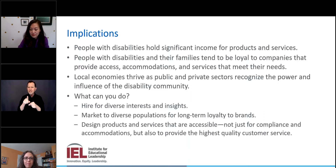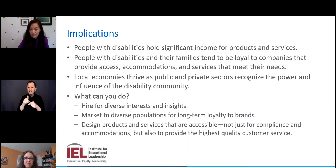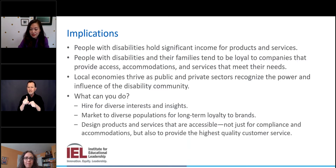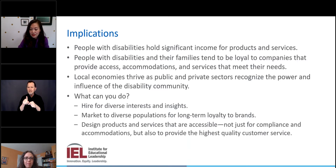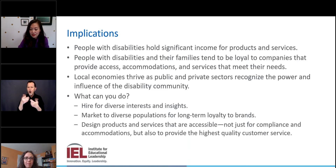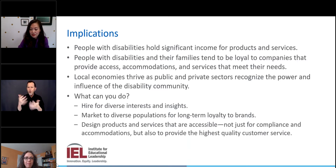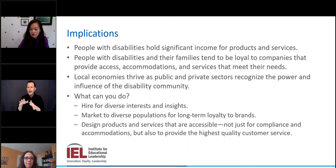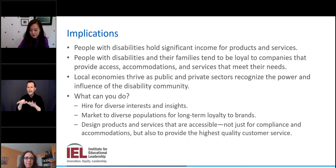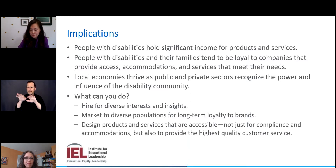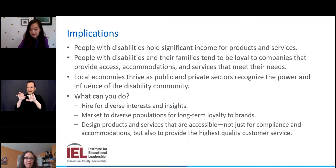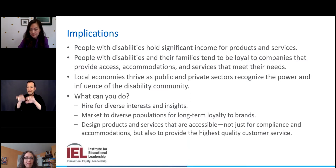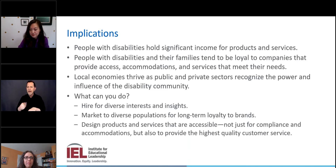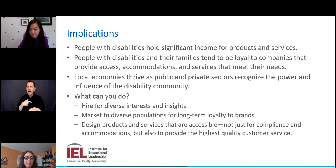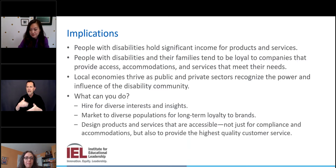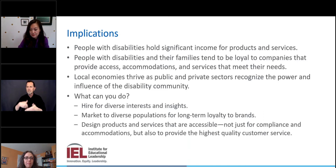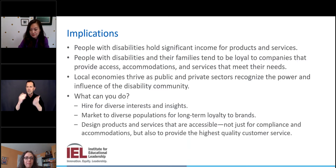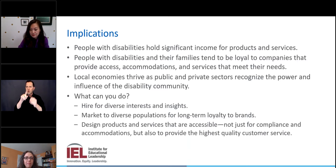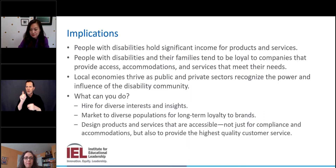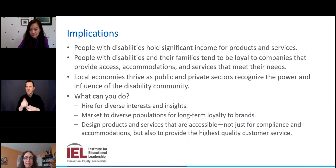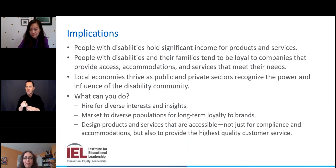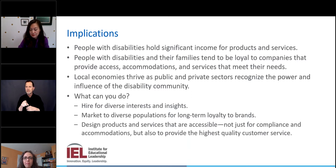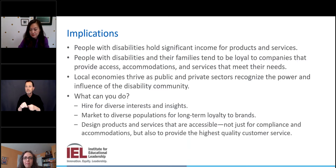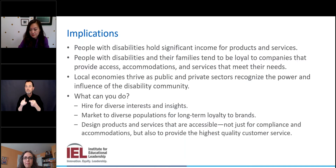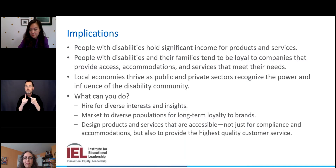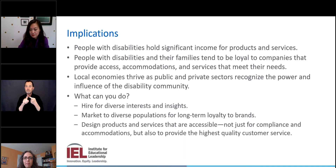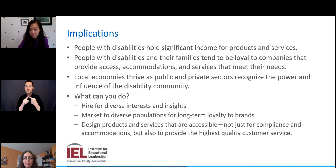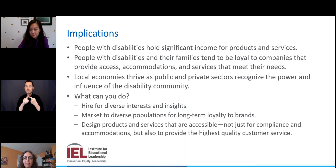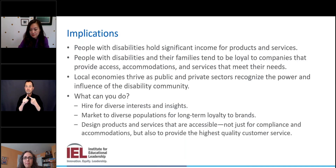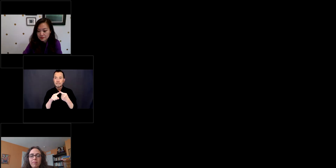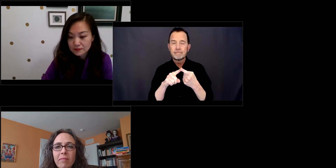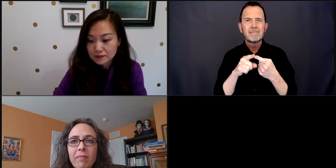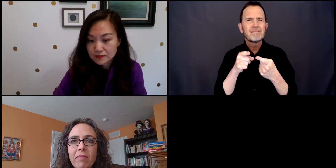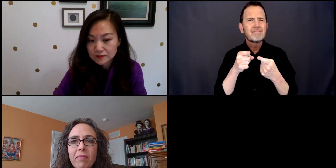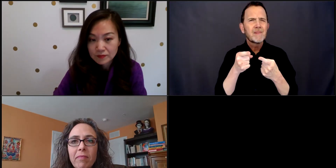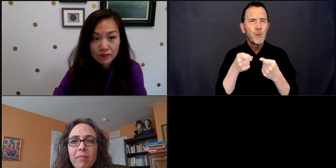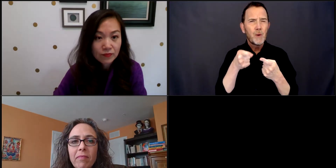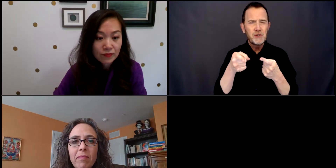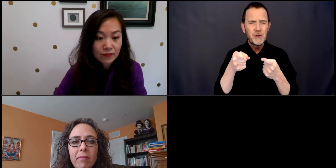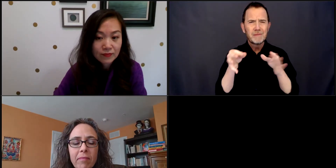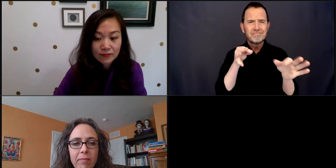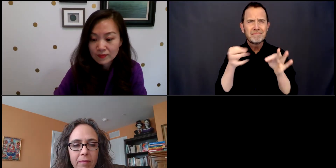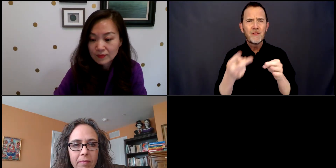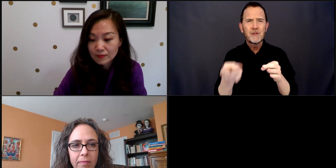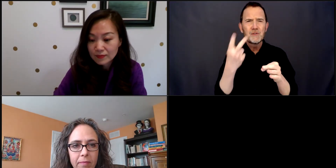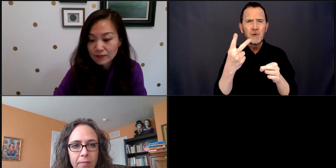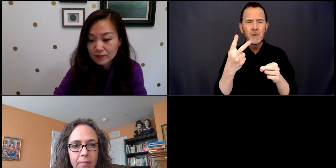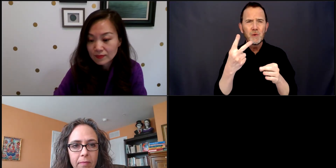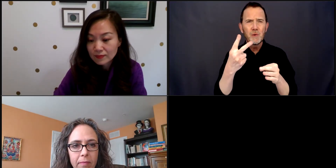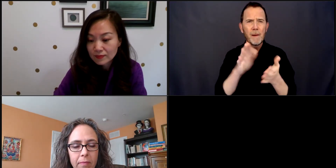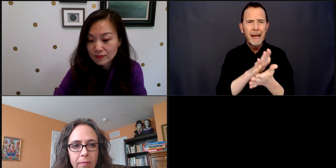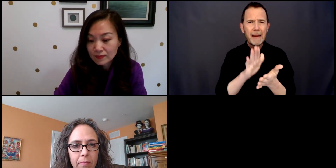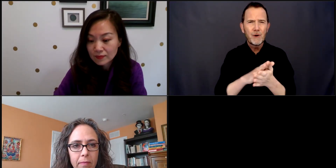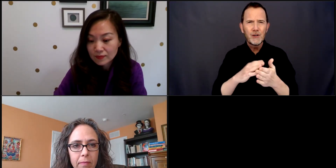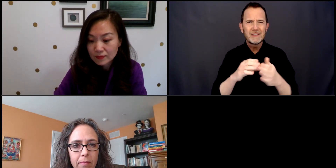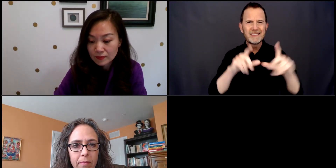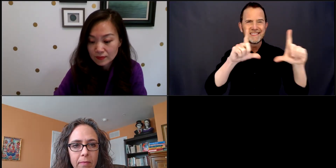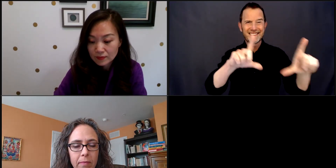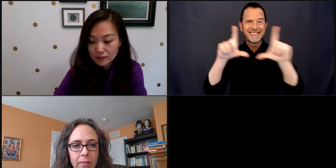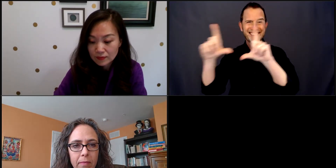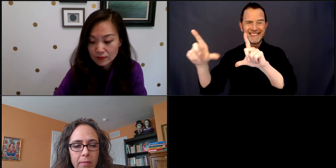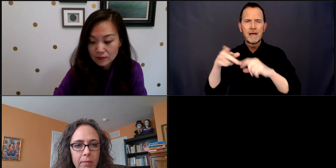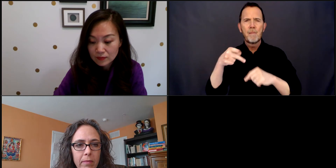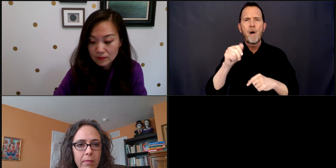those. The first being, I think when you were introducing the two briefs, we had Paula ask it, or she commented